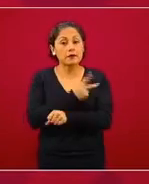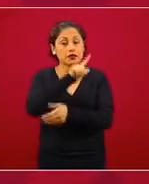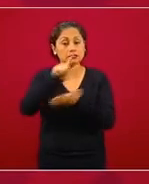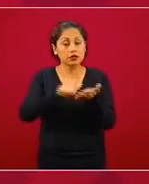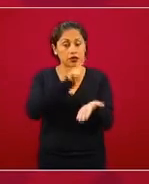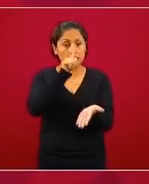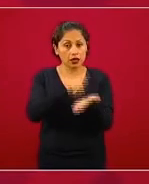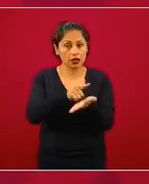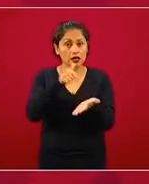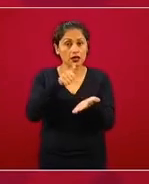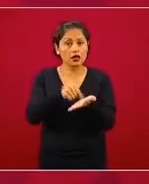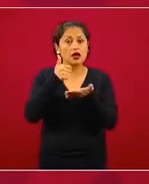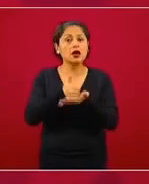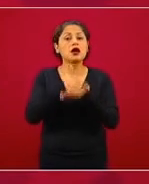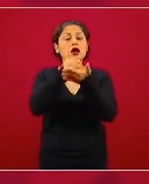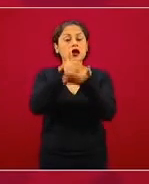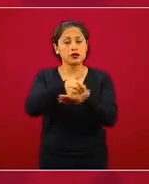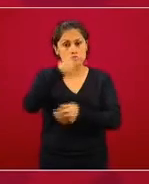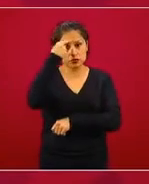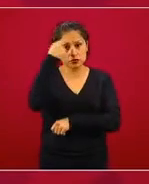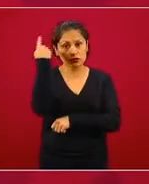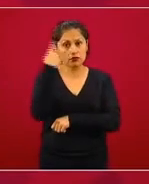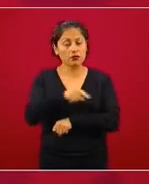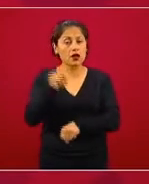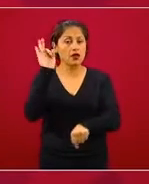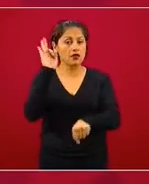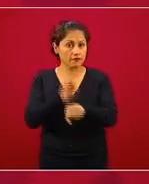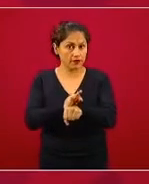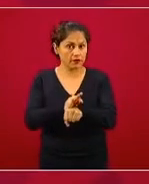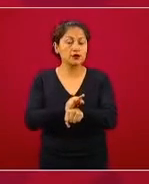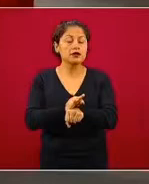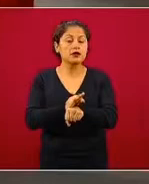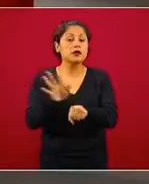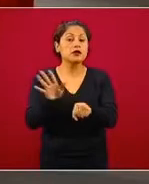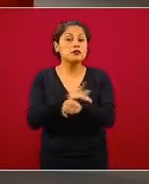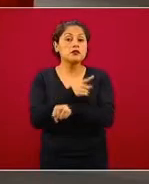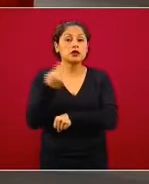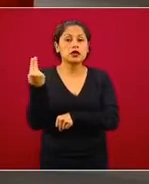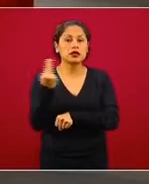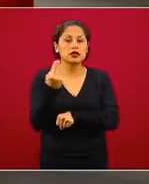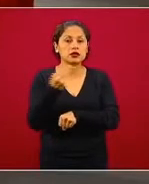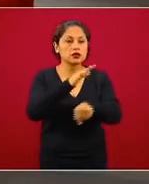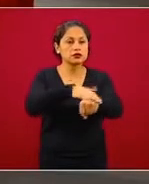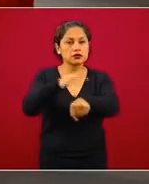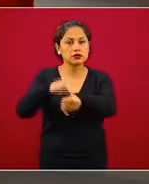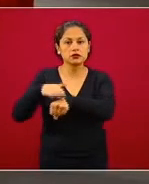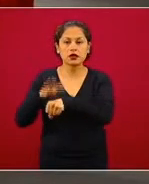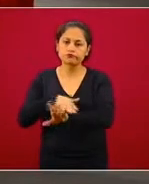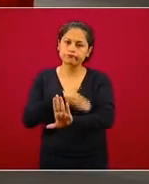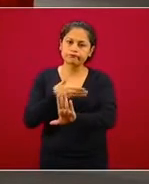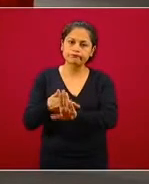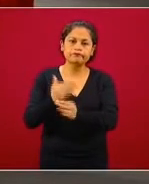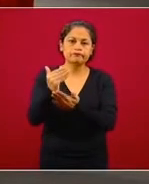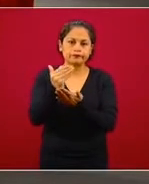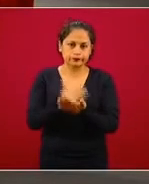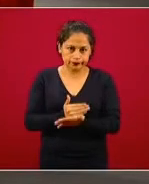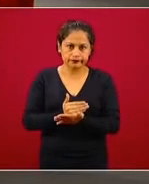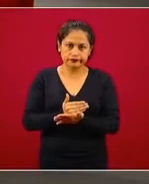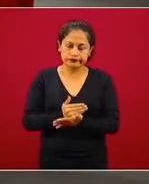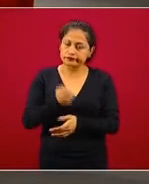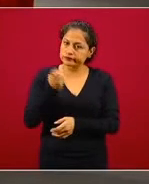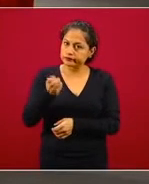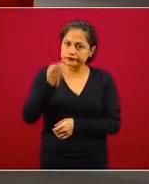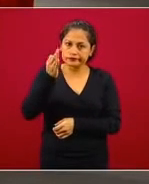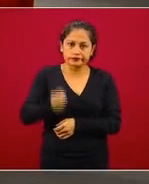they es un opted instrumento que nos to permitiera establish en algún momento guidelines disuadir for penalizing estas people agresiones, who que siempre assaulted son healthcare condenables y